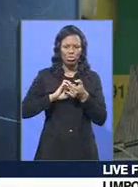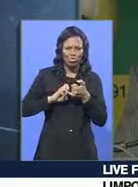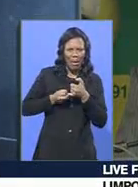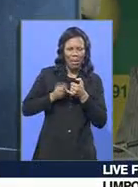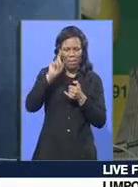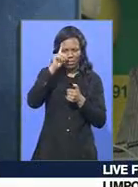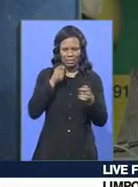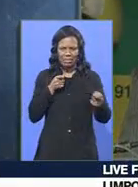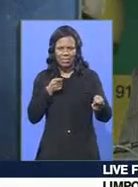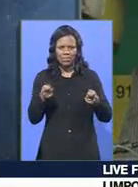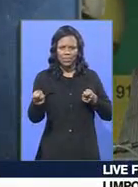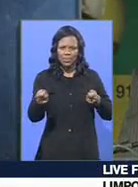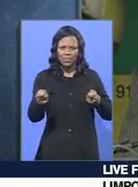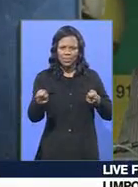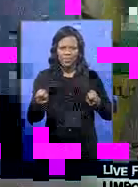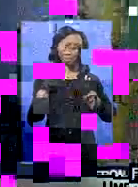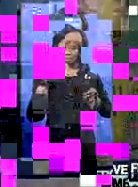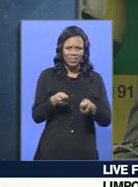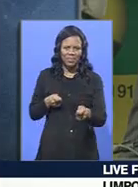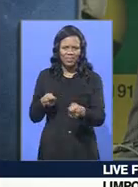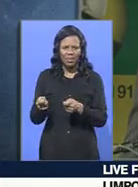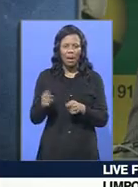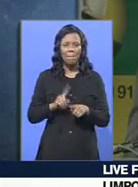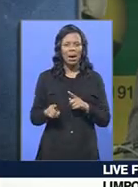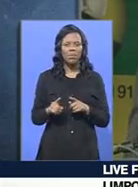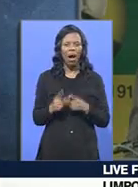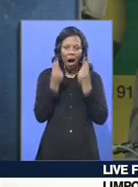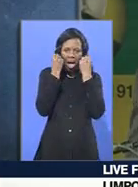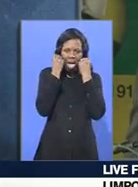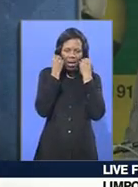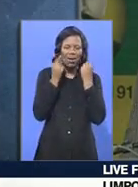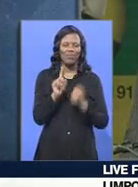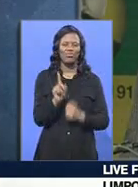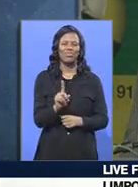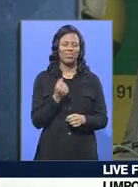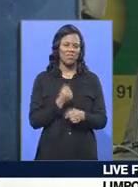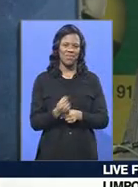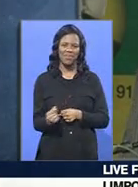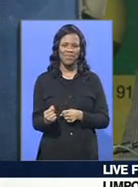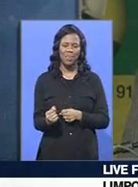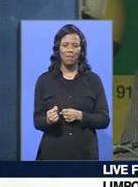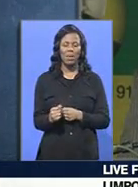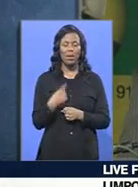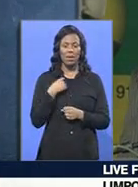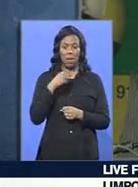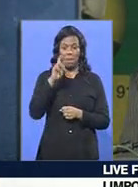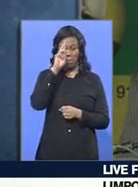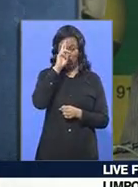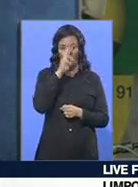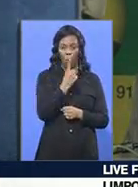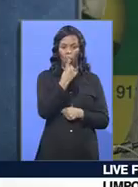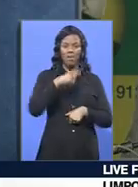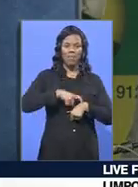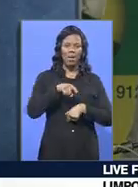he was pushed over. At one point during the